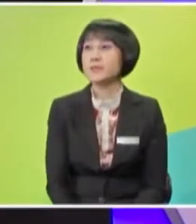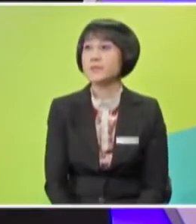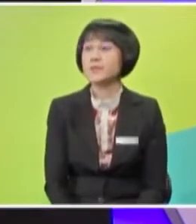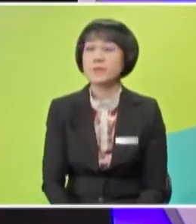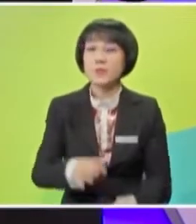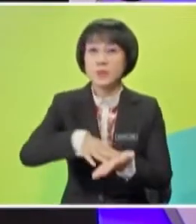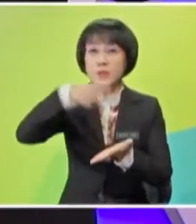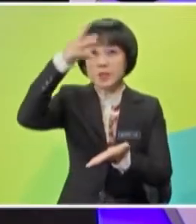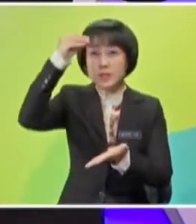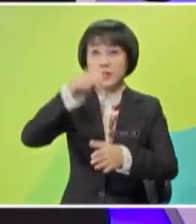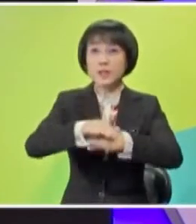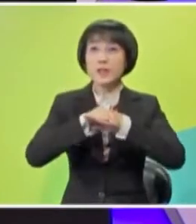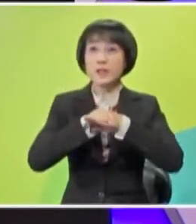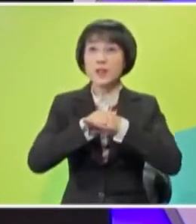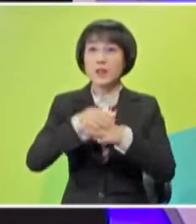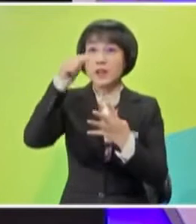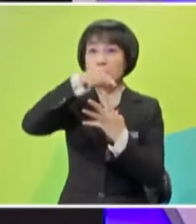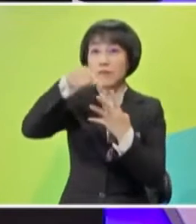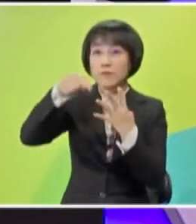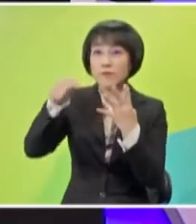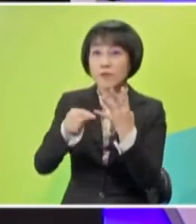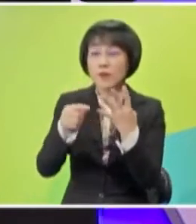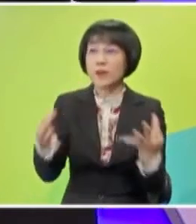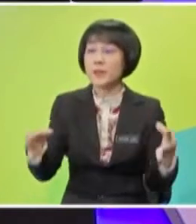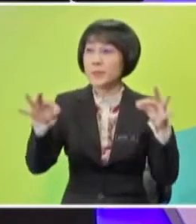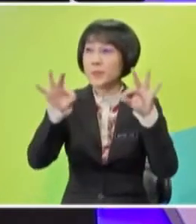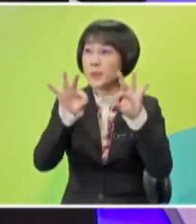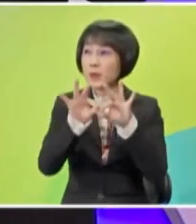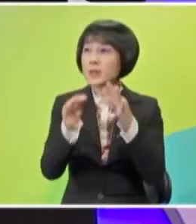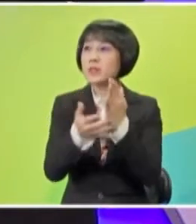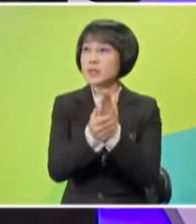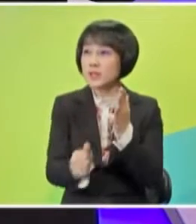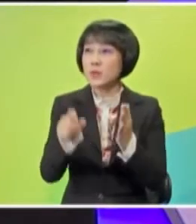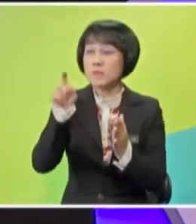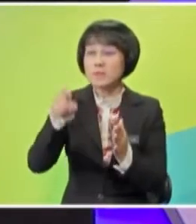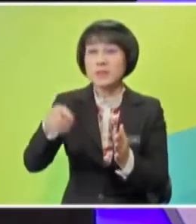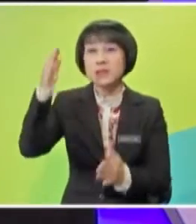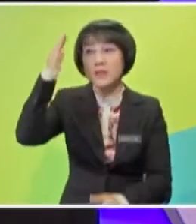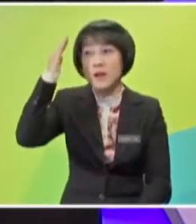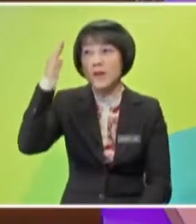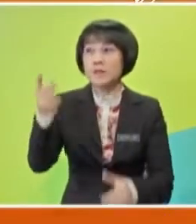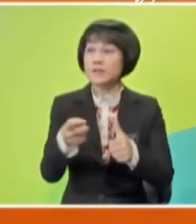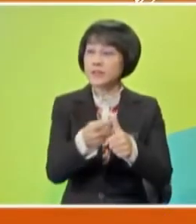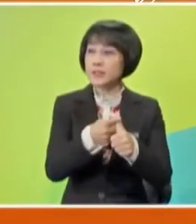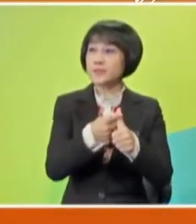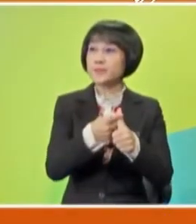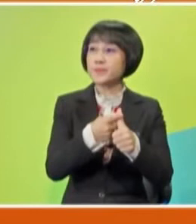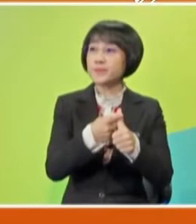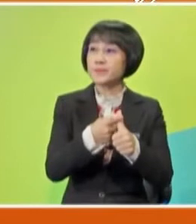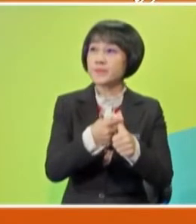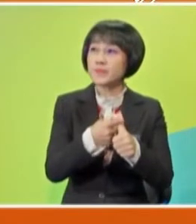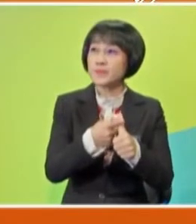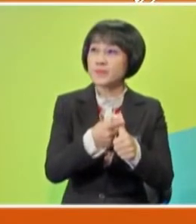there are 4 major skills that we need to be a master of. Okay. Okay. The first one is going to be